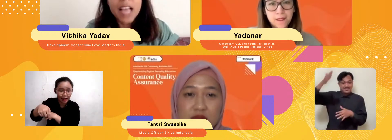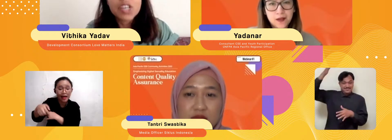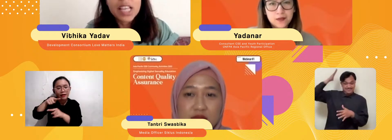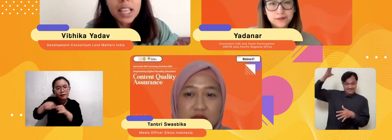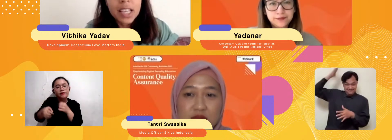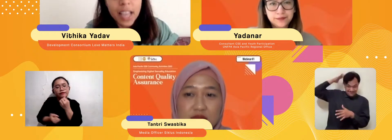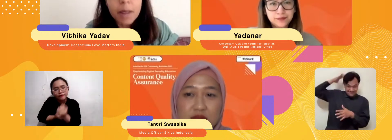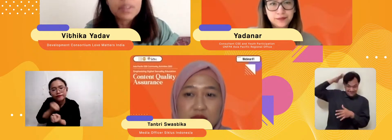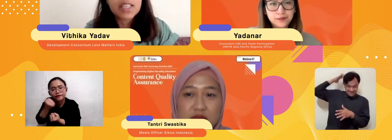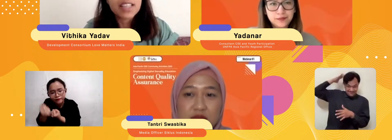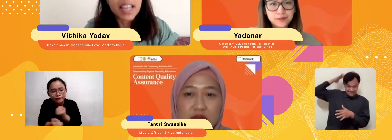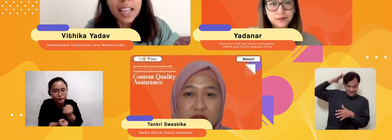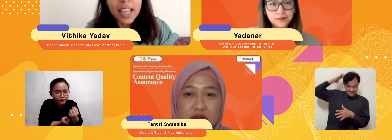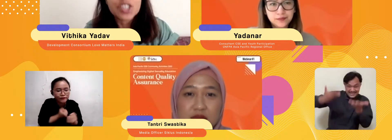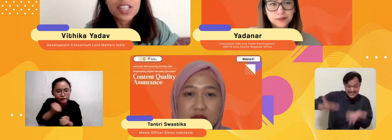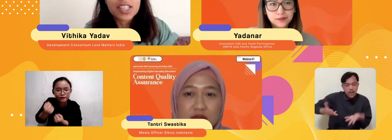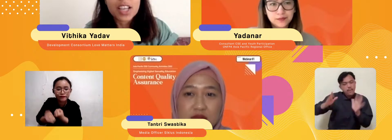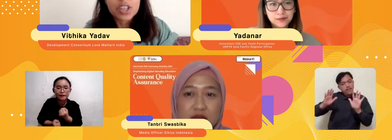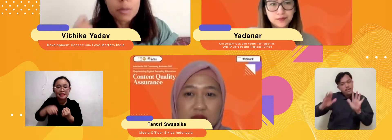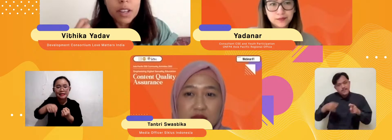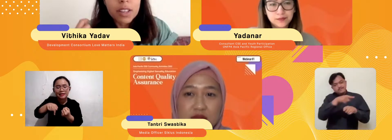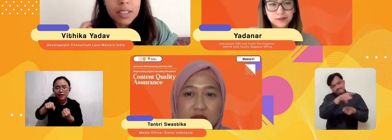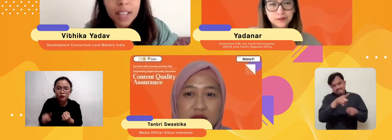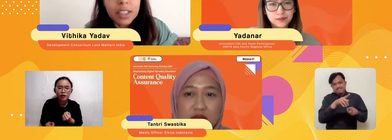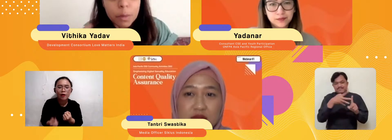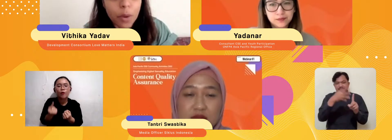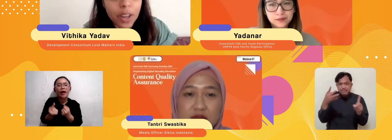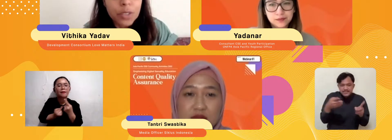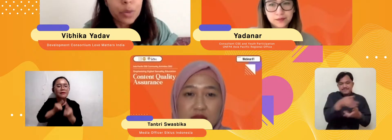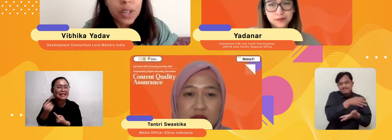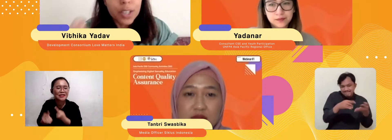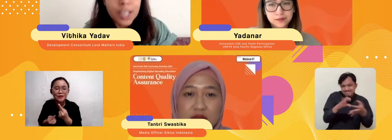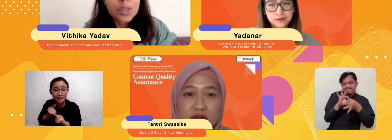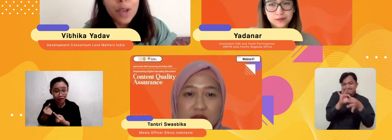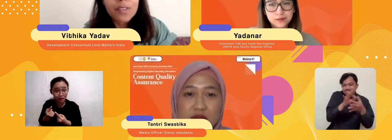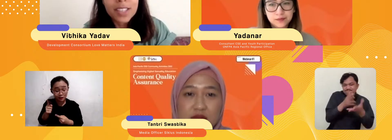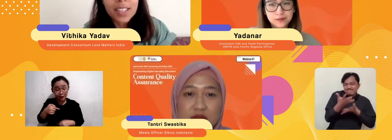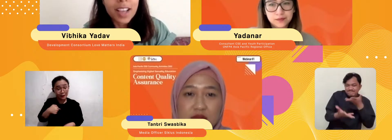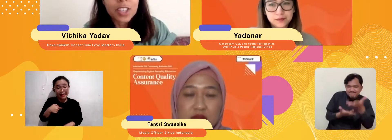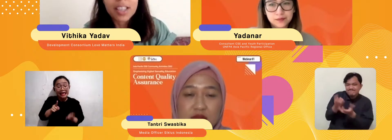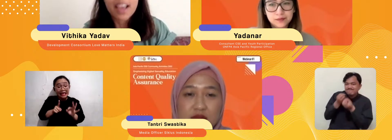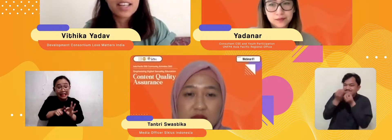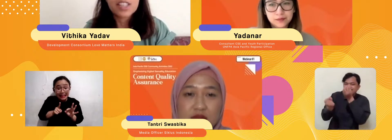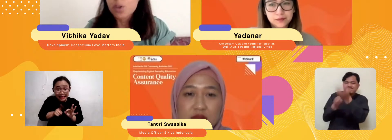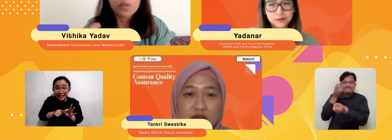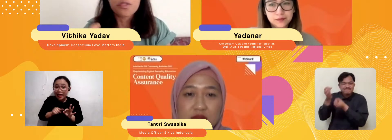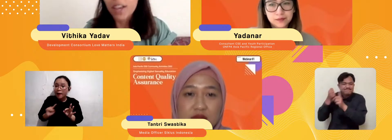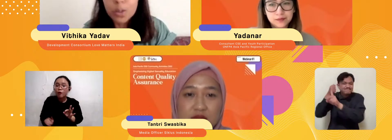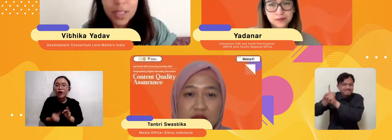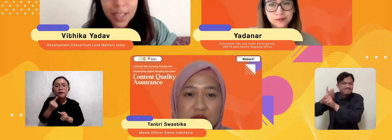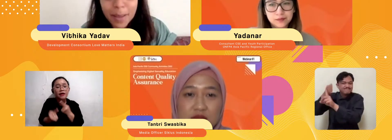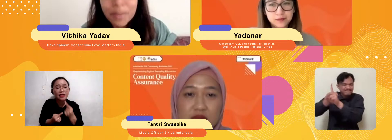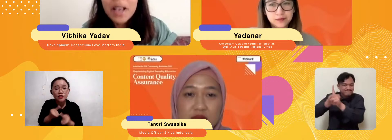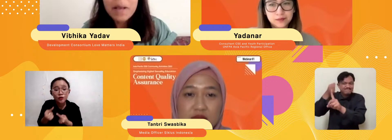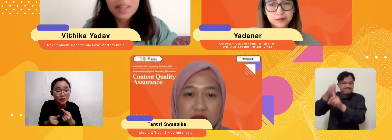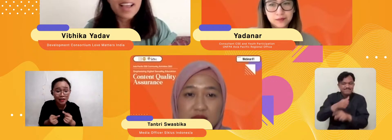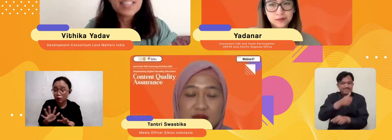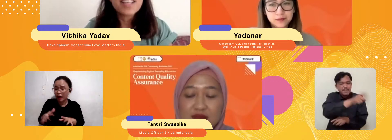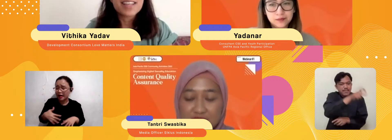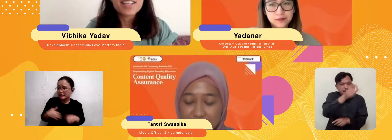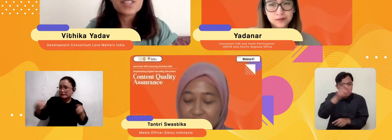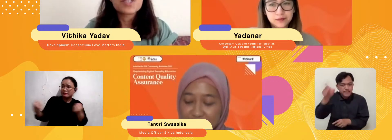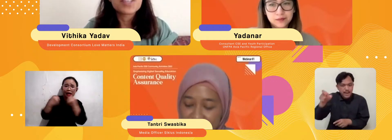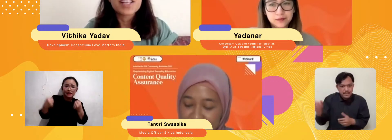people actually get upset and engage in a discussion, because that's the point. We need to have a discussion. The idea is not to fight with them, but